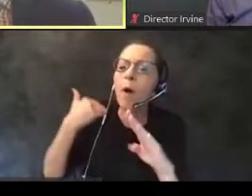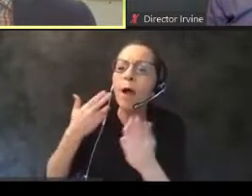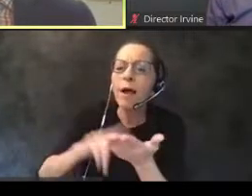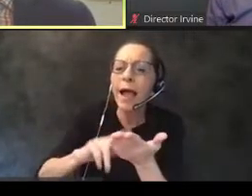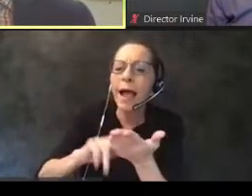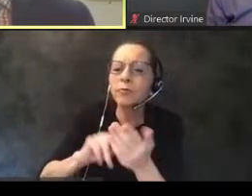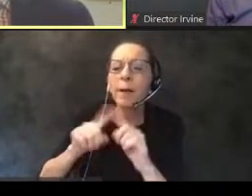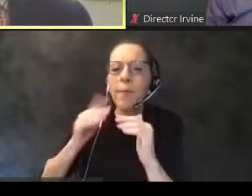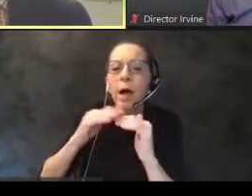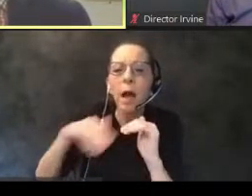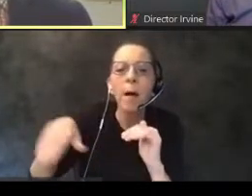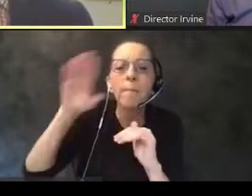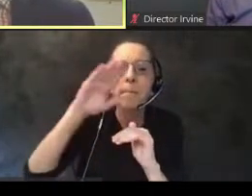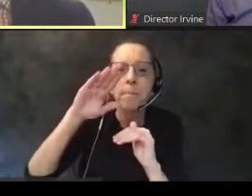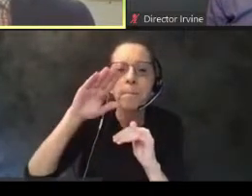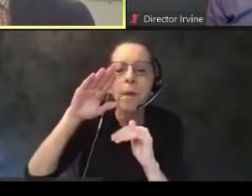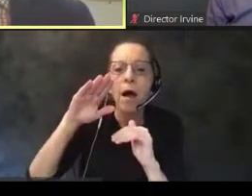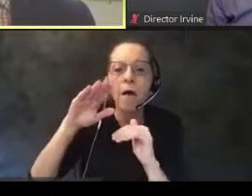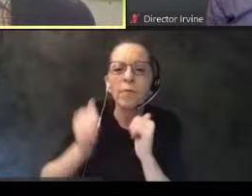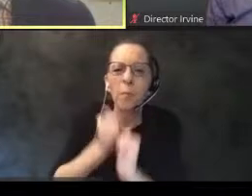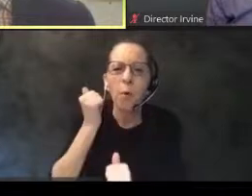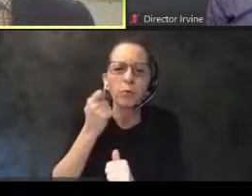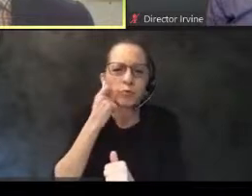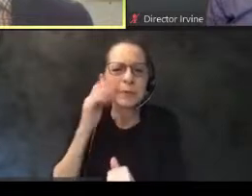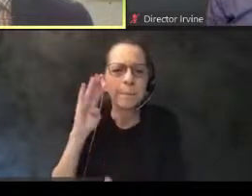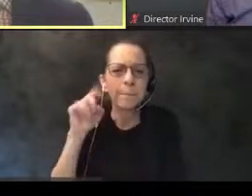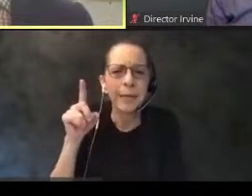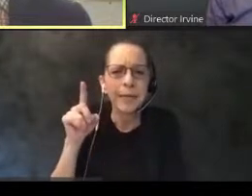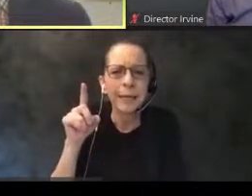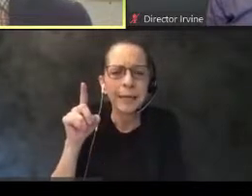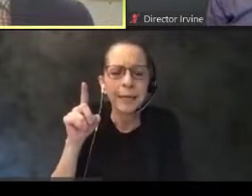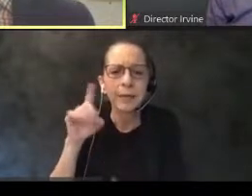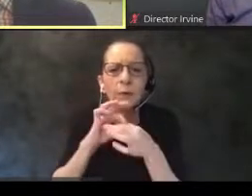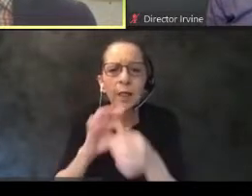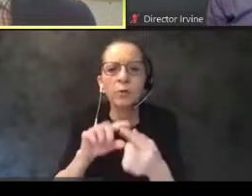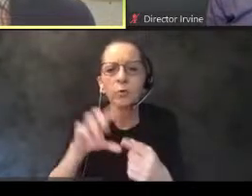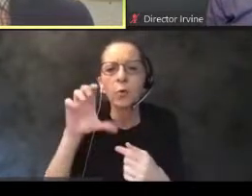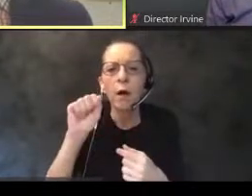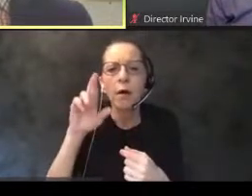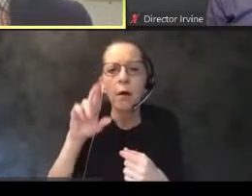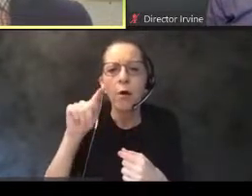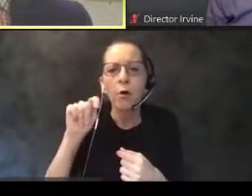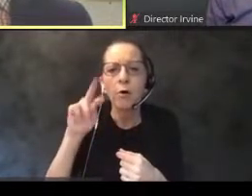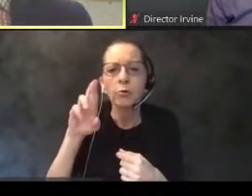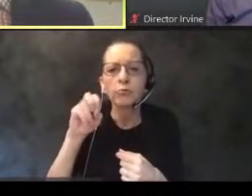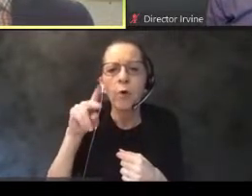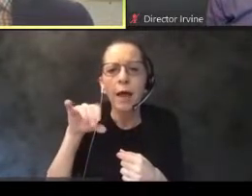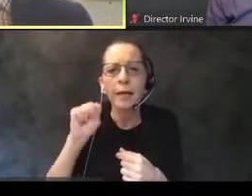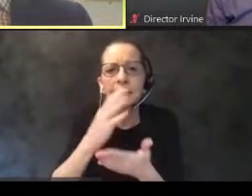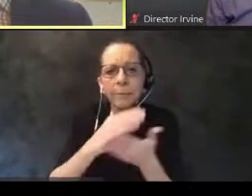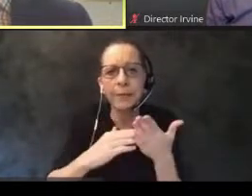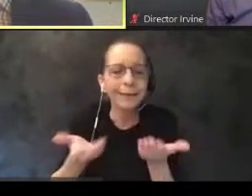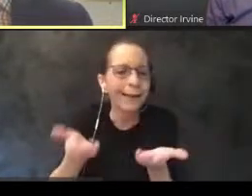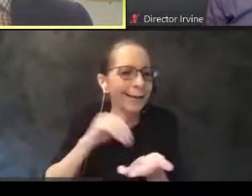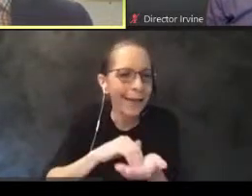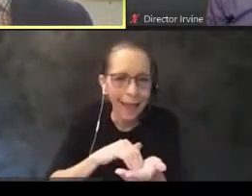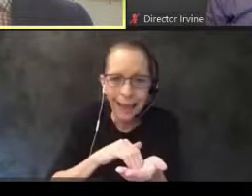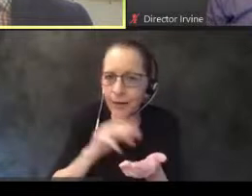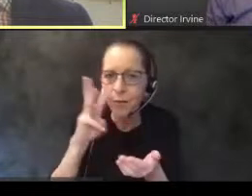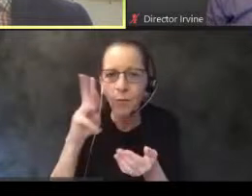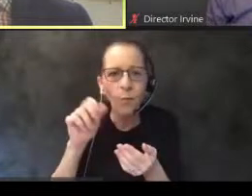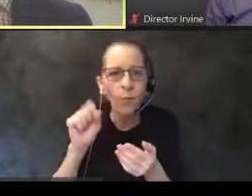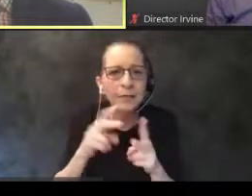above the most recent bid on the Cardtronics piece. So it's, again, it was a